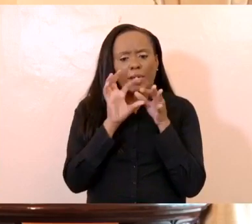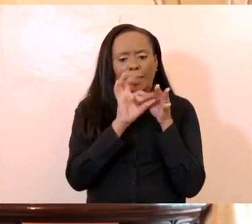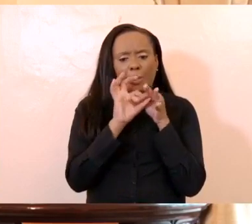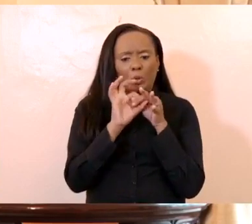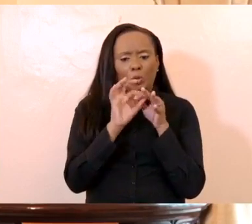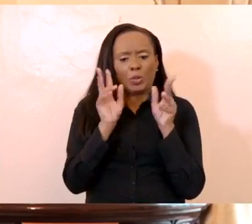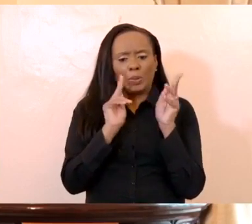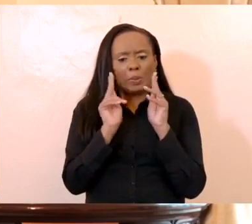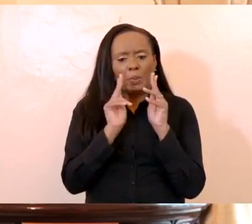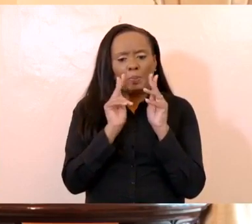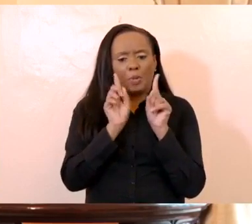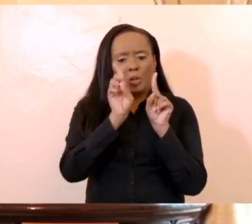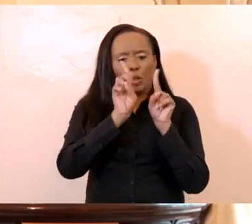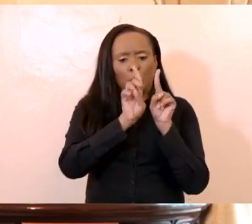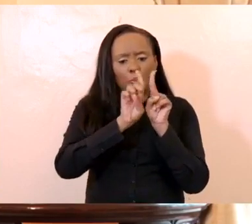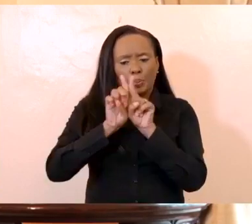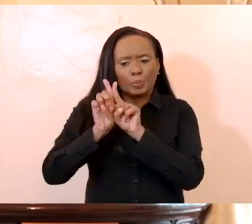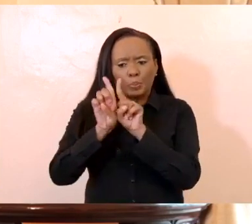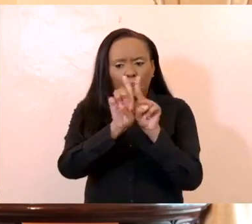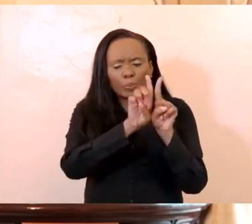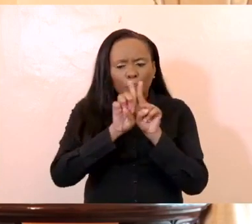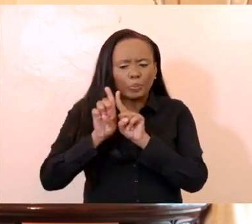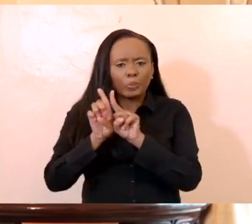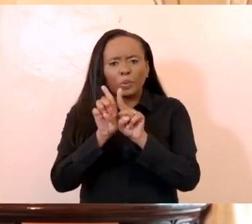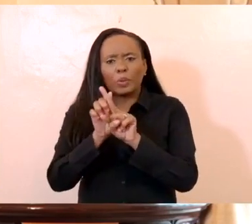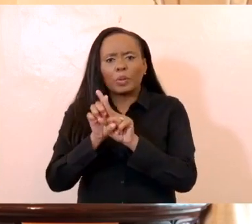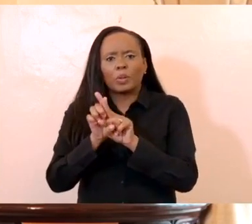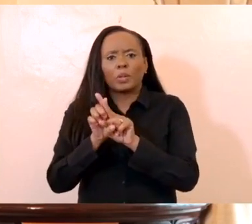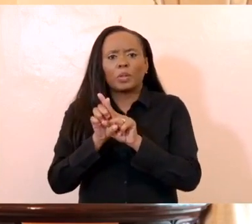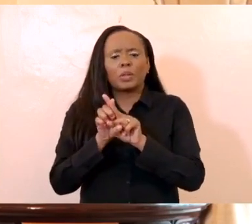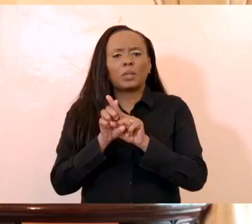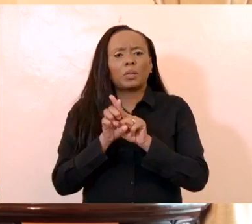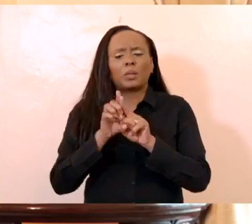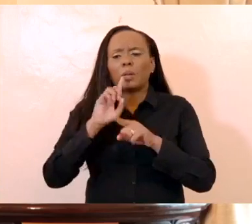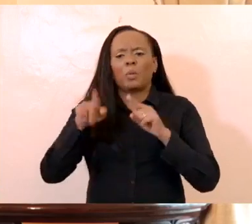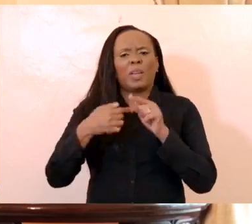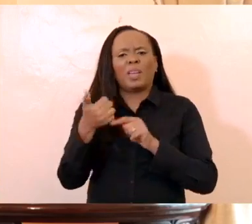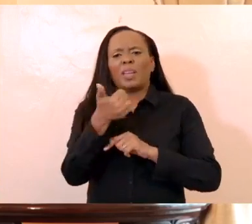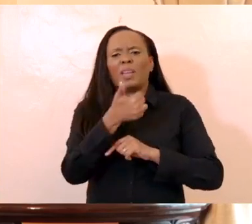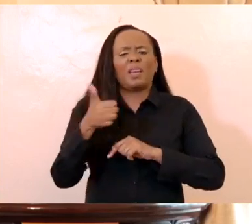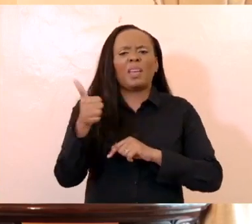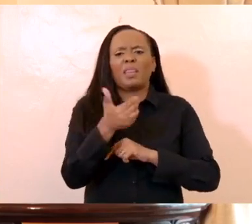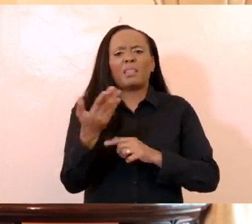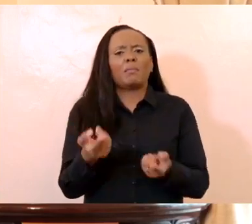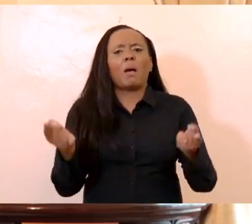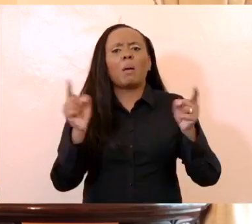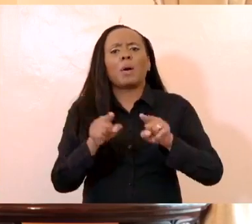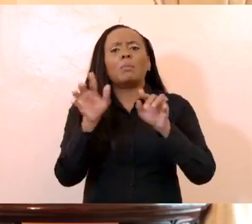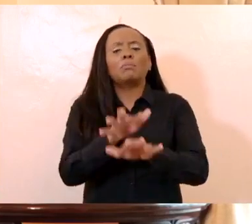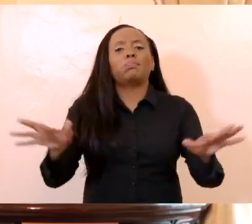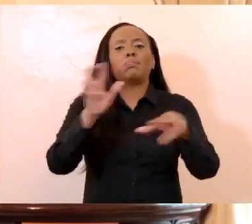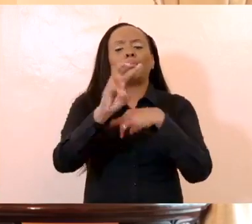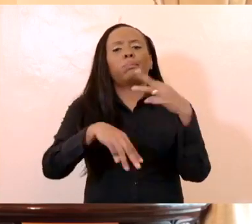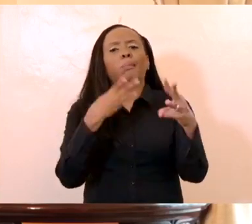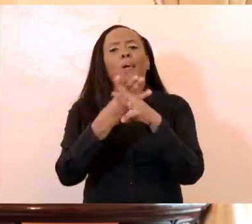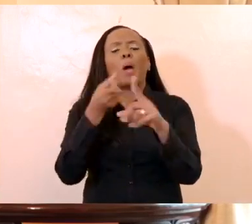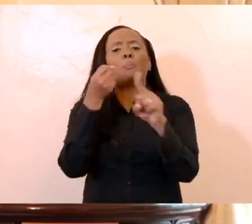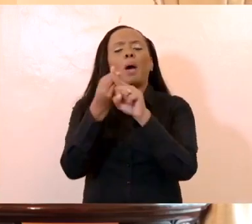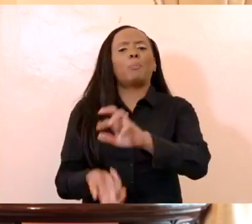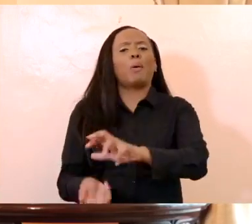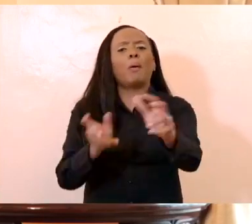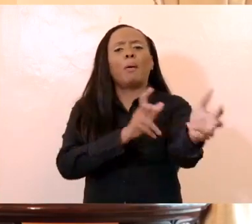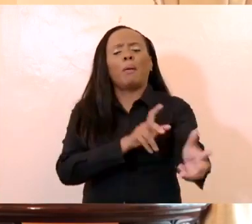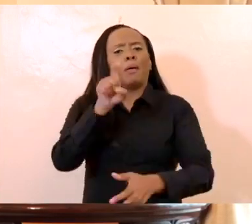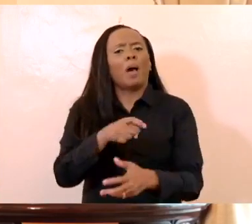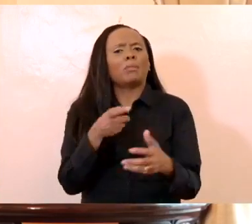medical outbreak anywhere in the world, you look for it and monitor your prison system to see when it turns up in the prison system, because all must be done to try to